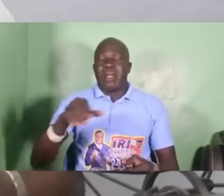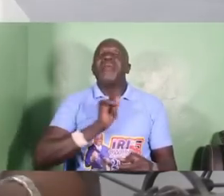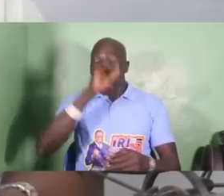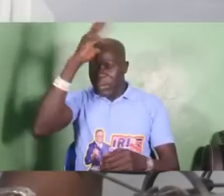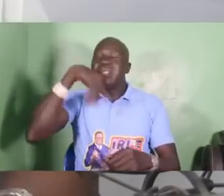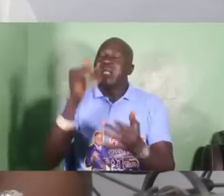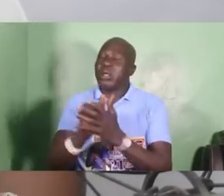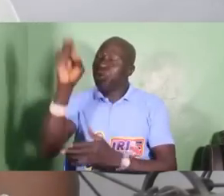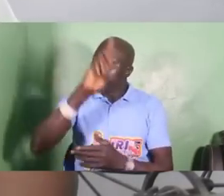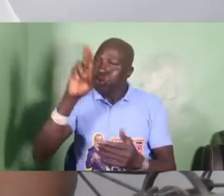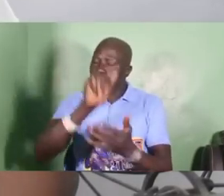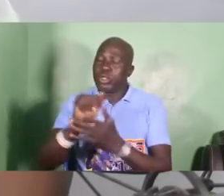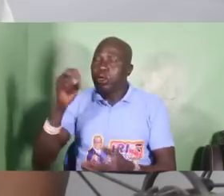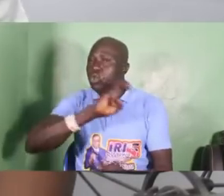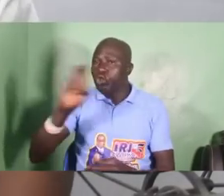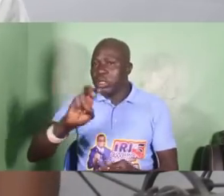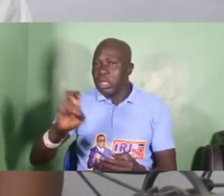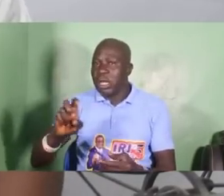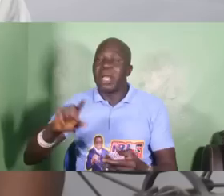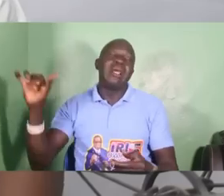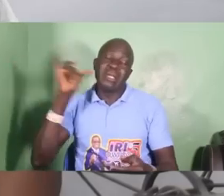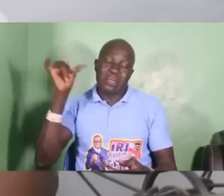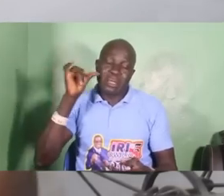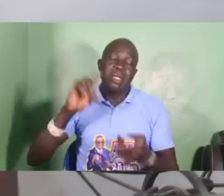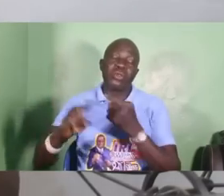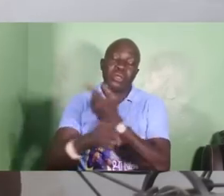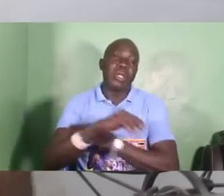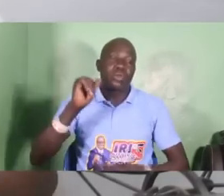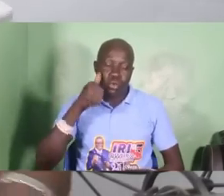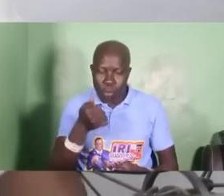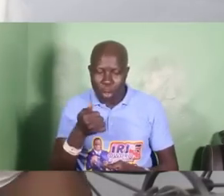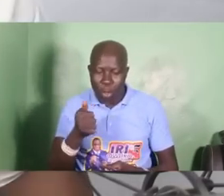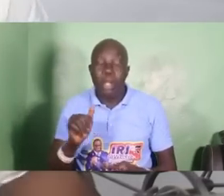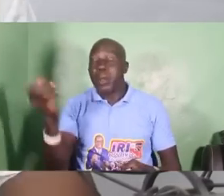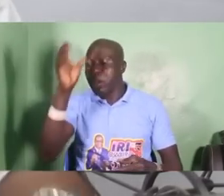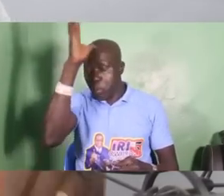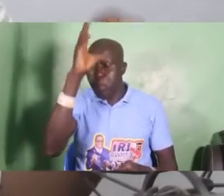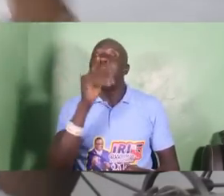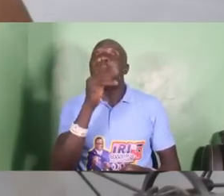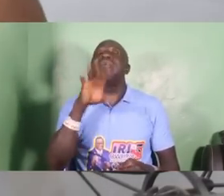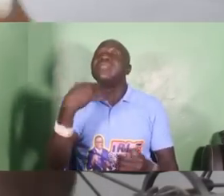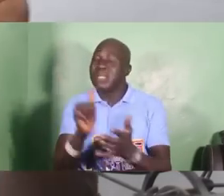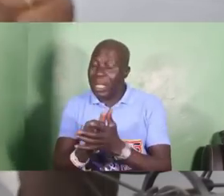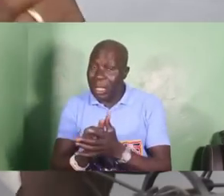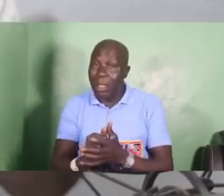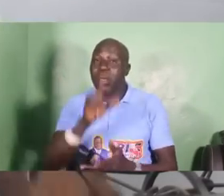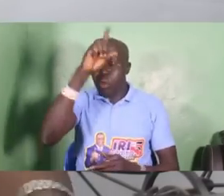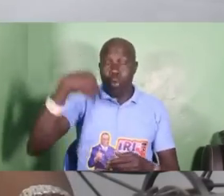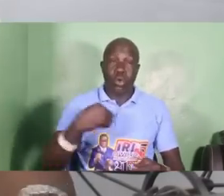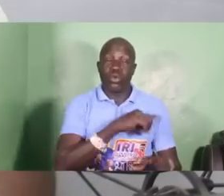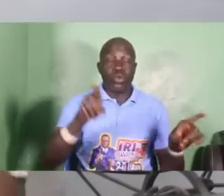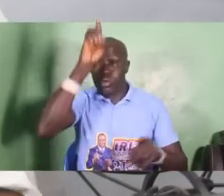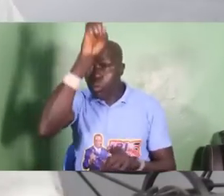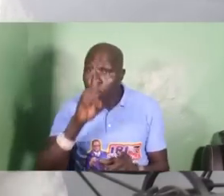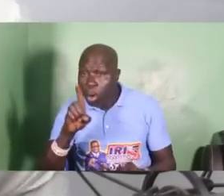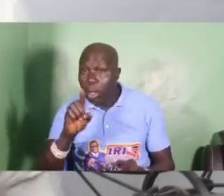Father says, use 200 naira as blessings. Yesterday, today, and tomorrow, a mother said, Dad, is it your